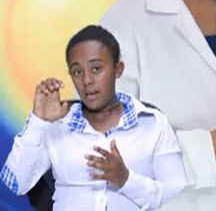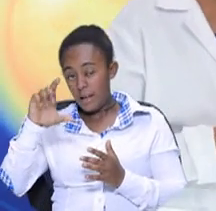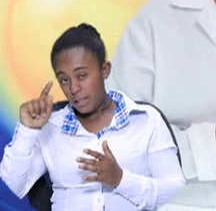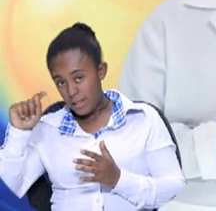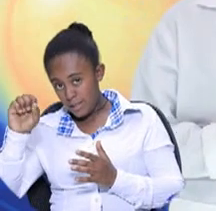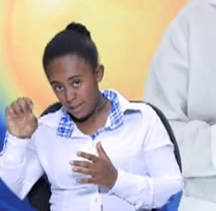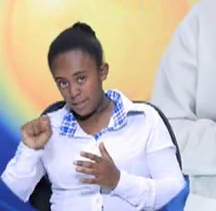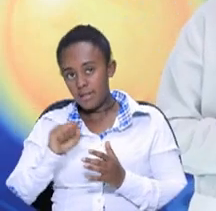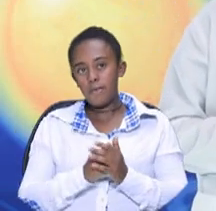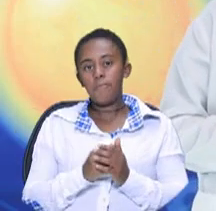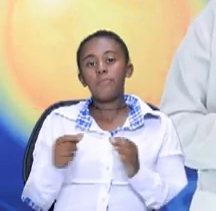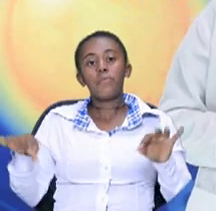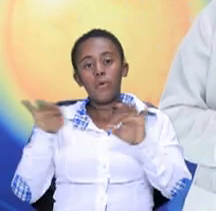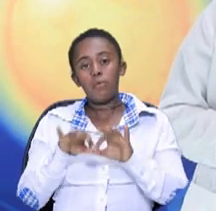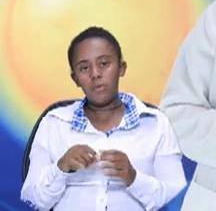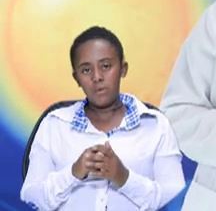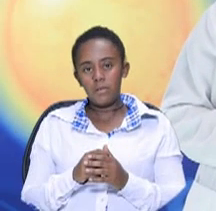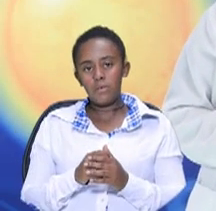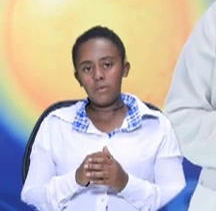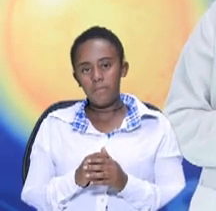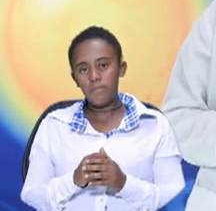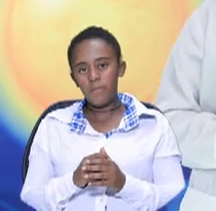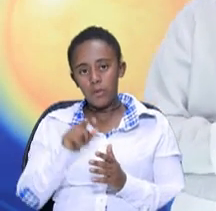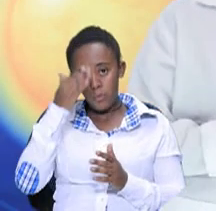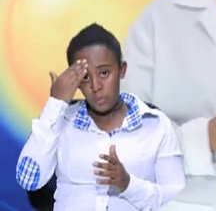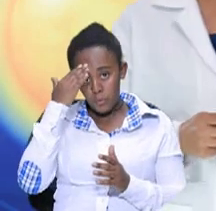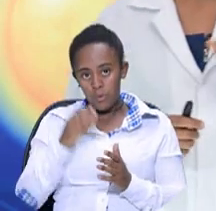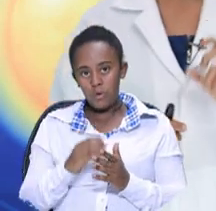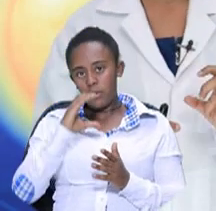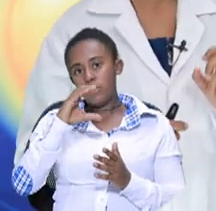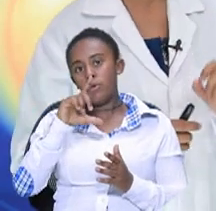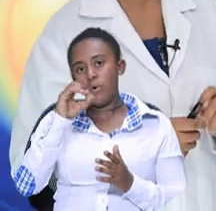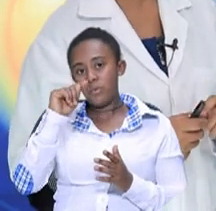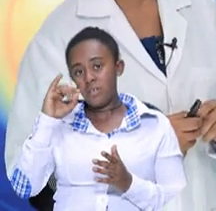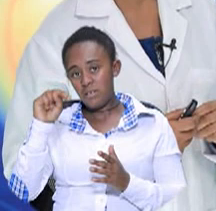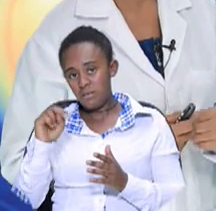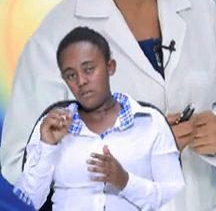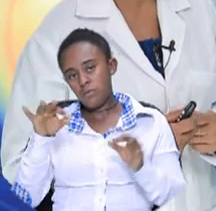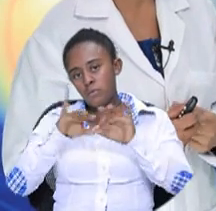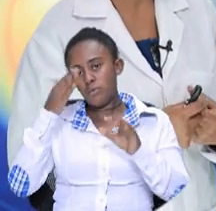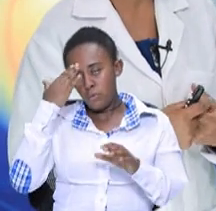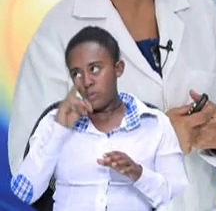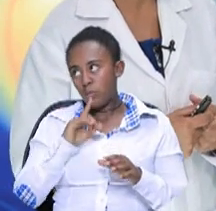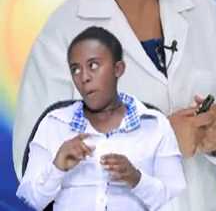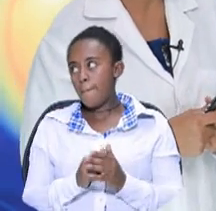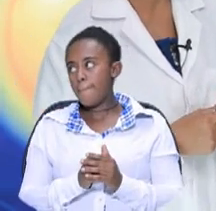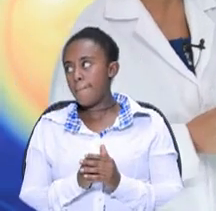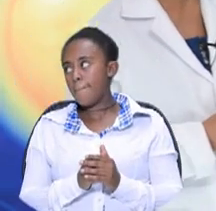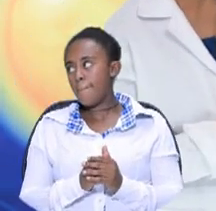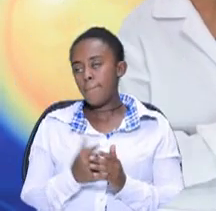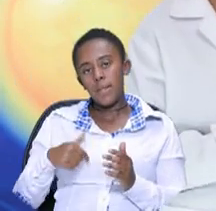are important in clotting. You know, clotting is very important in our blood, in